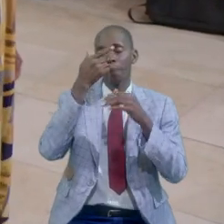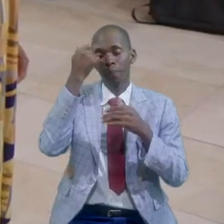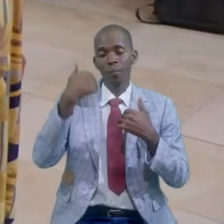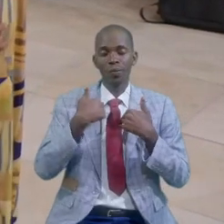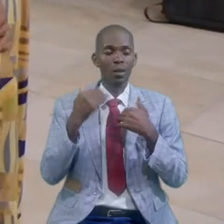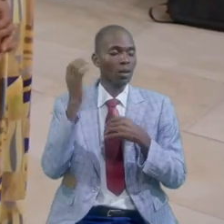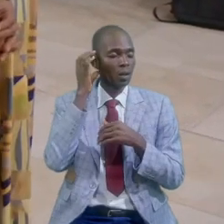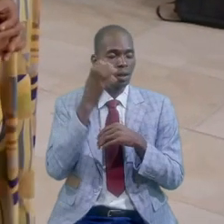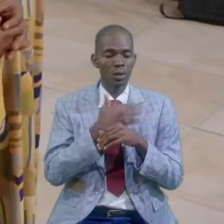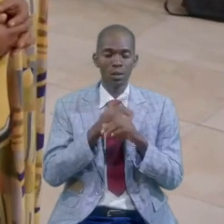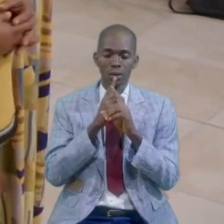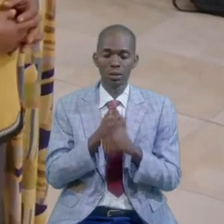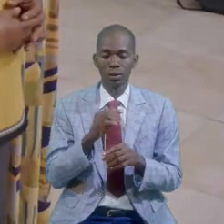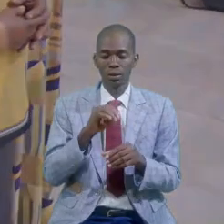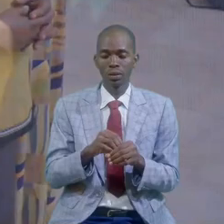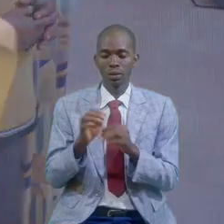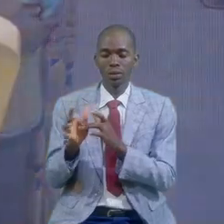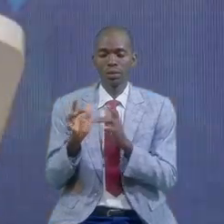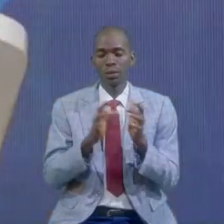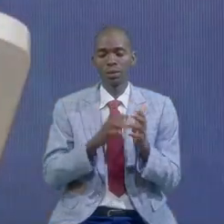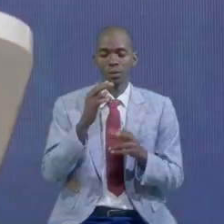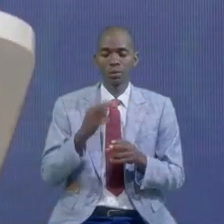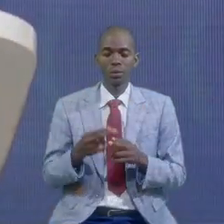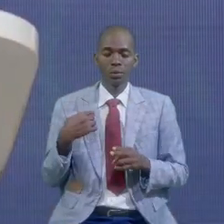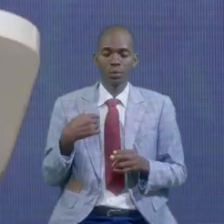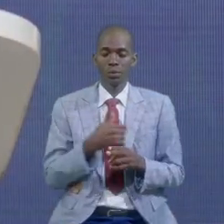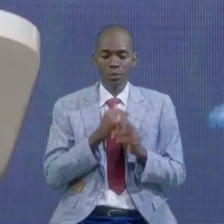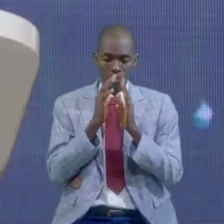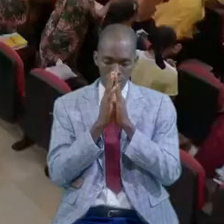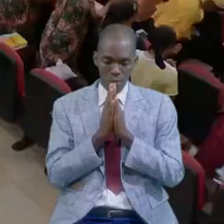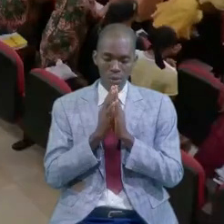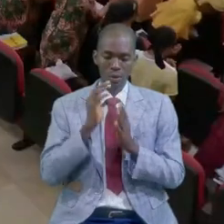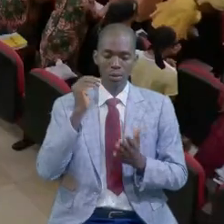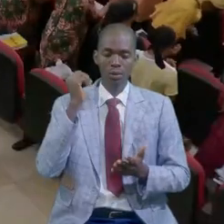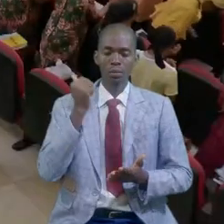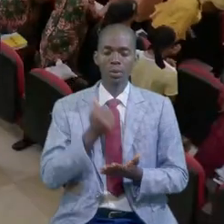answered. In Jesus' name we pray.